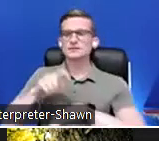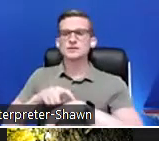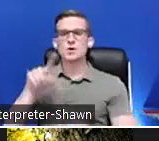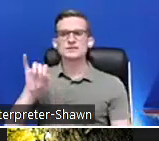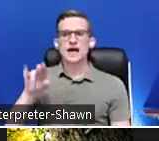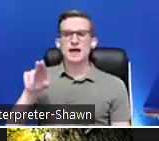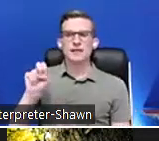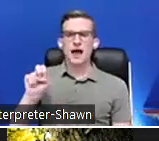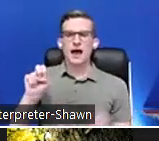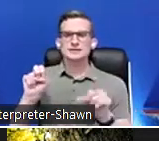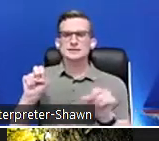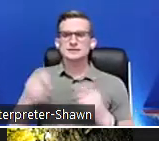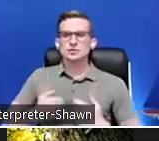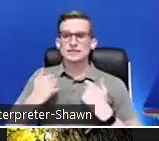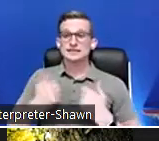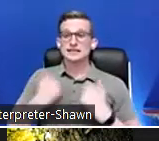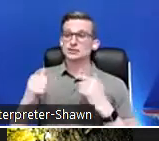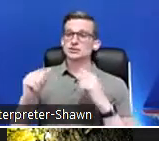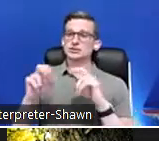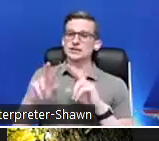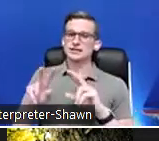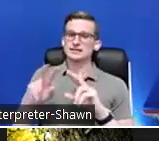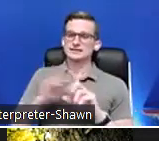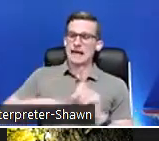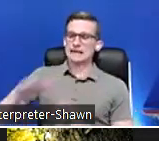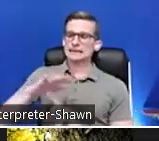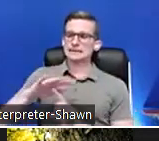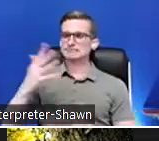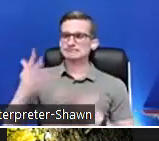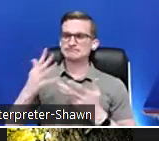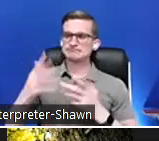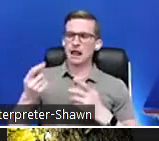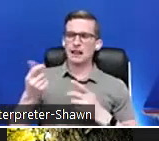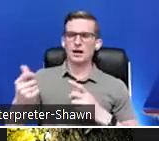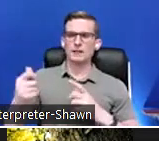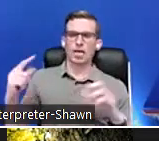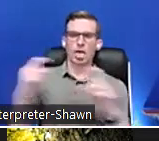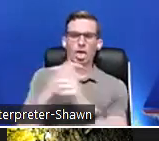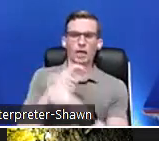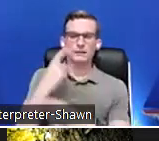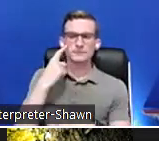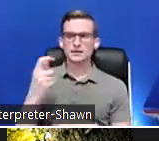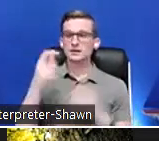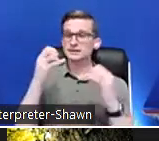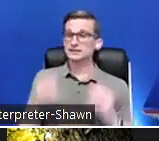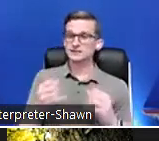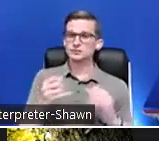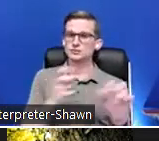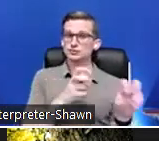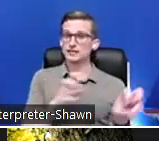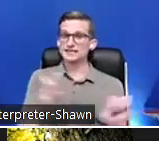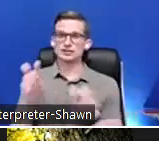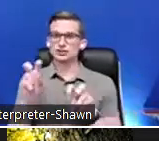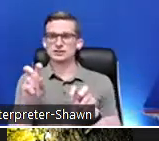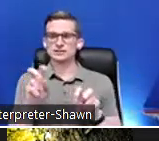residential setting is more of a long-term setting, and individuals are transitioning from significantly different levels